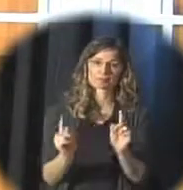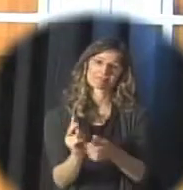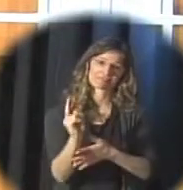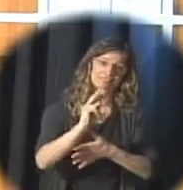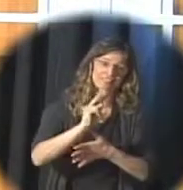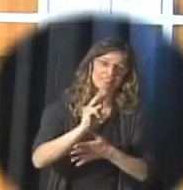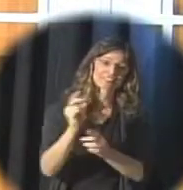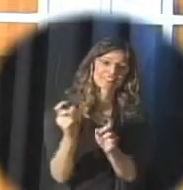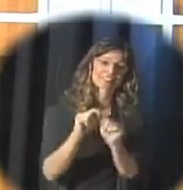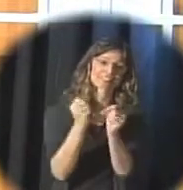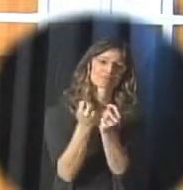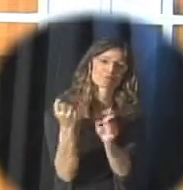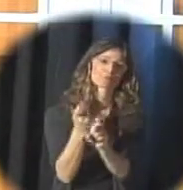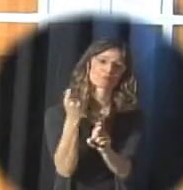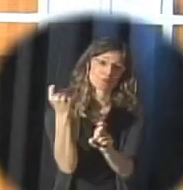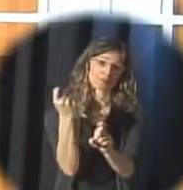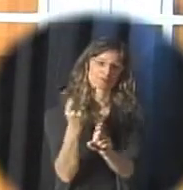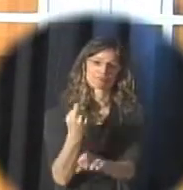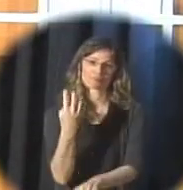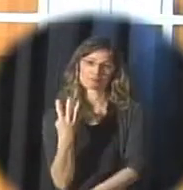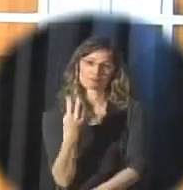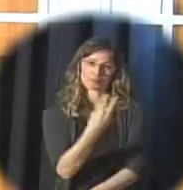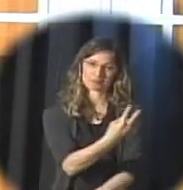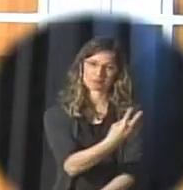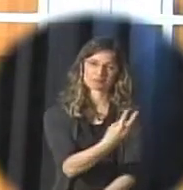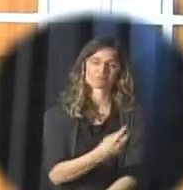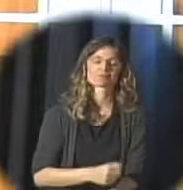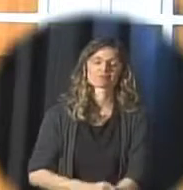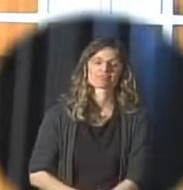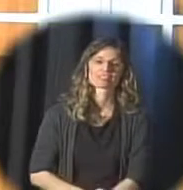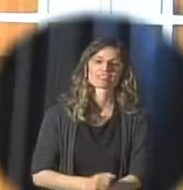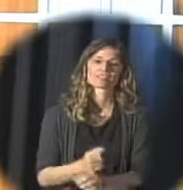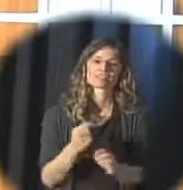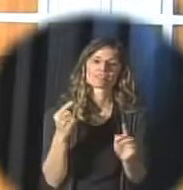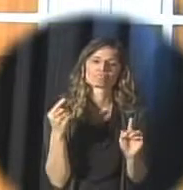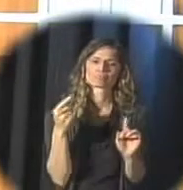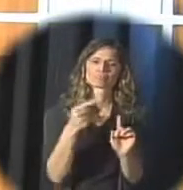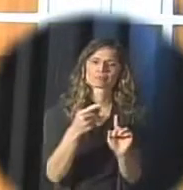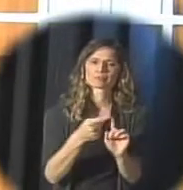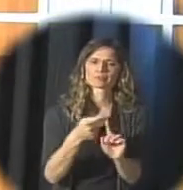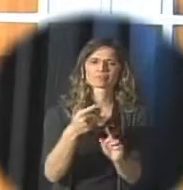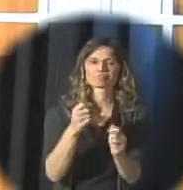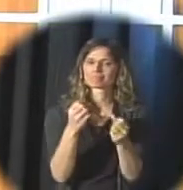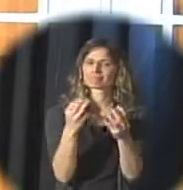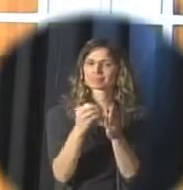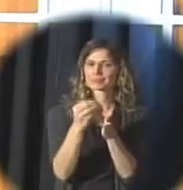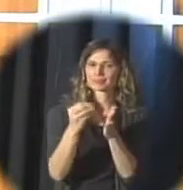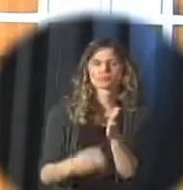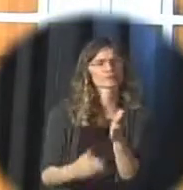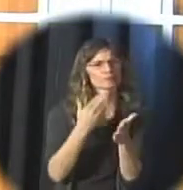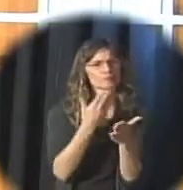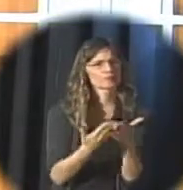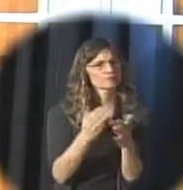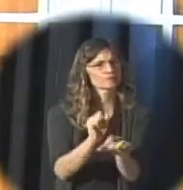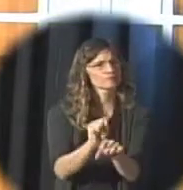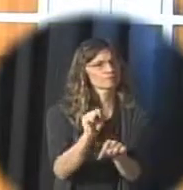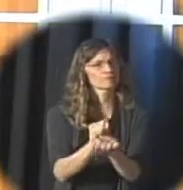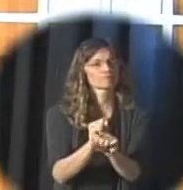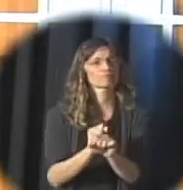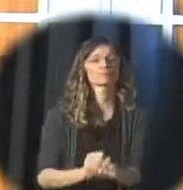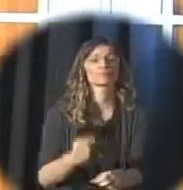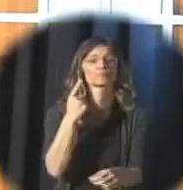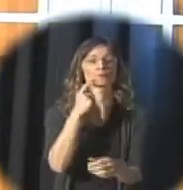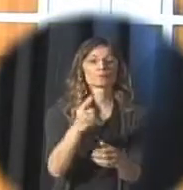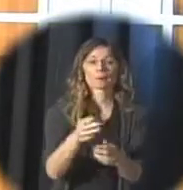4-2 On goals scored by Eli Matthews, Tony Kulik, Daniel Hurtado, and Jared Engel The Boone wrestling